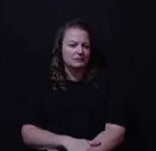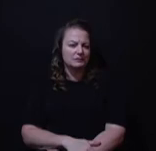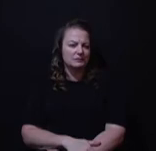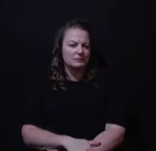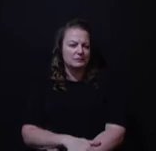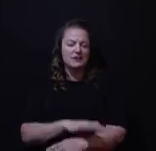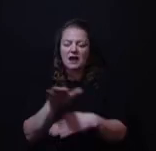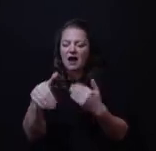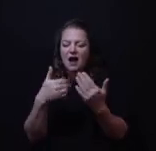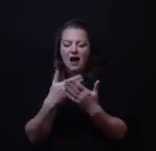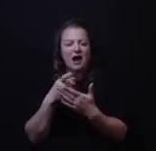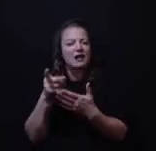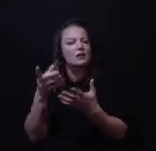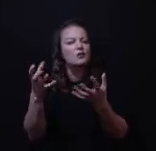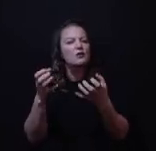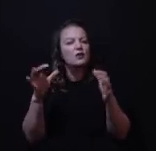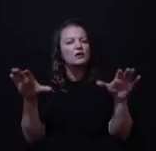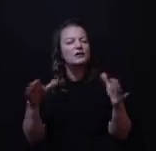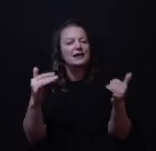All I want to do now is take you